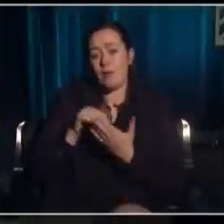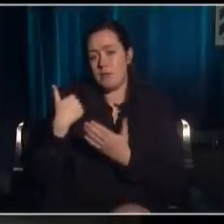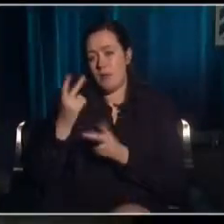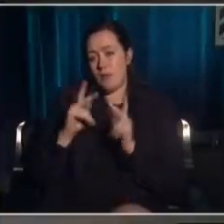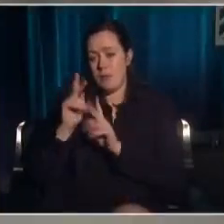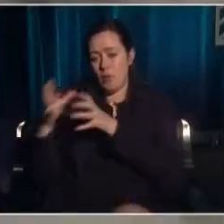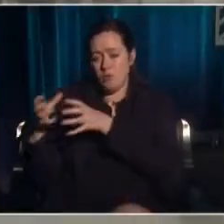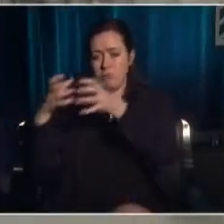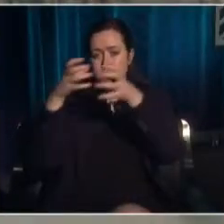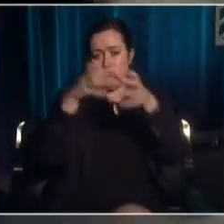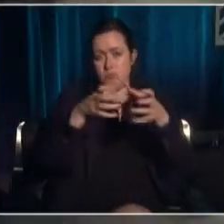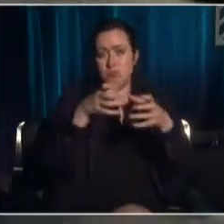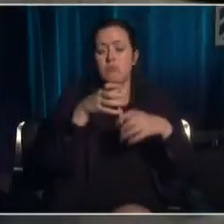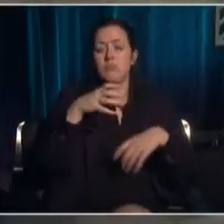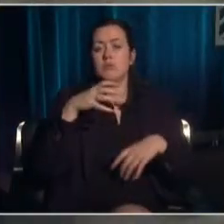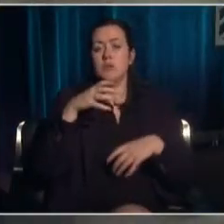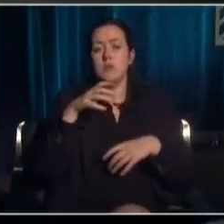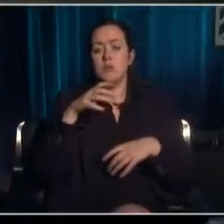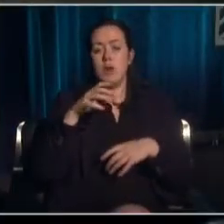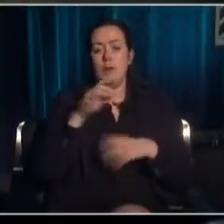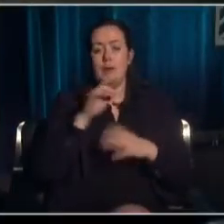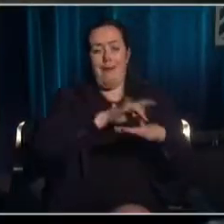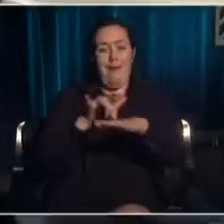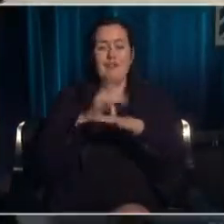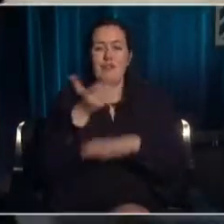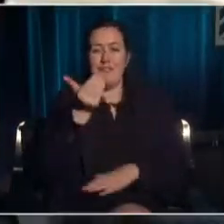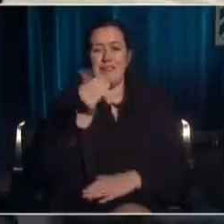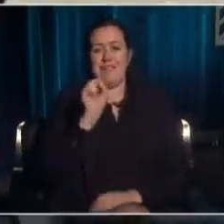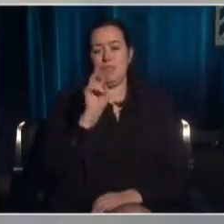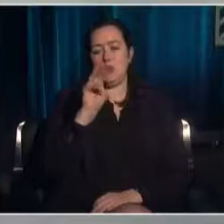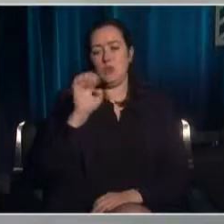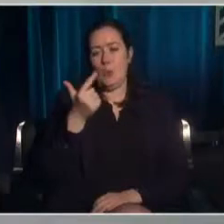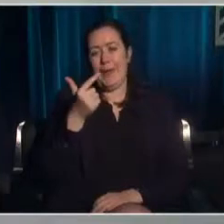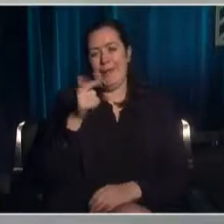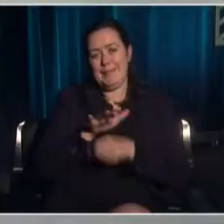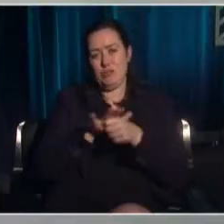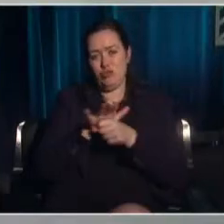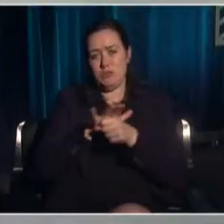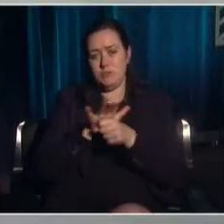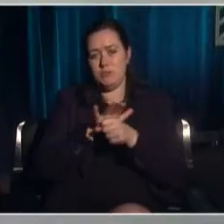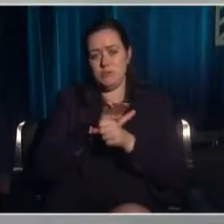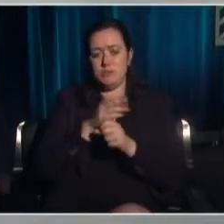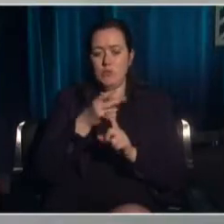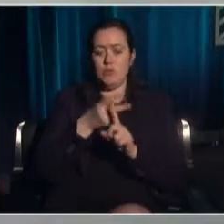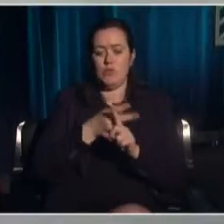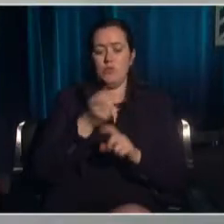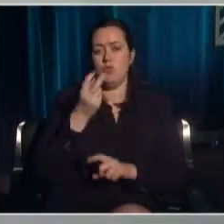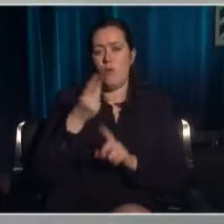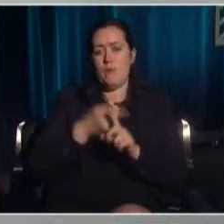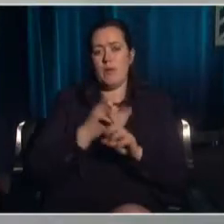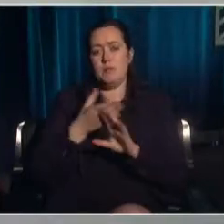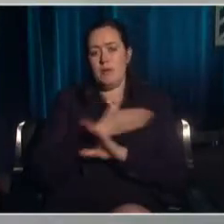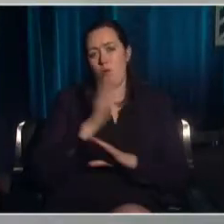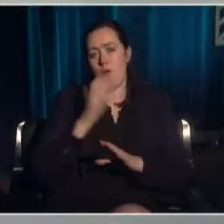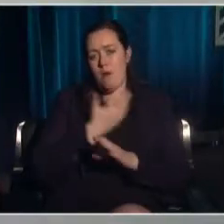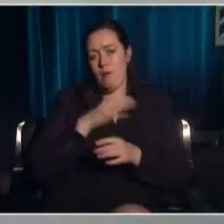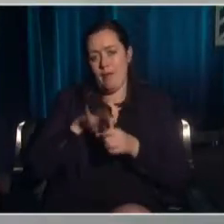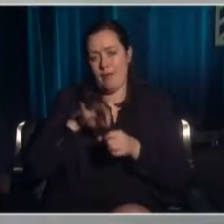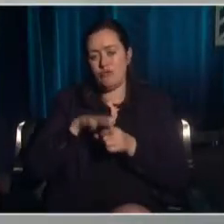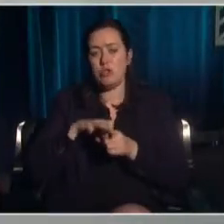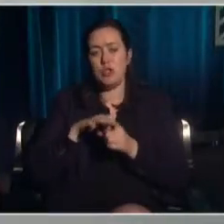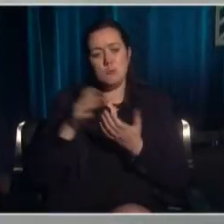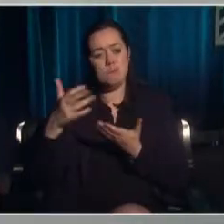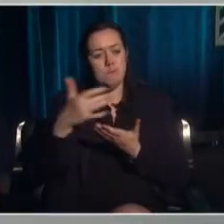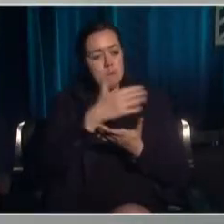about 15 swing districts in Australia 12 months before an election to gather up 40,000 voices and signatures from